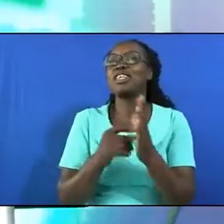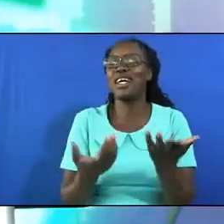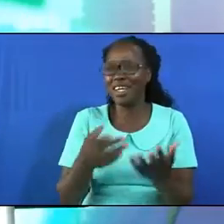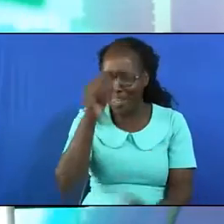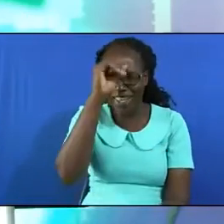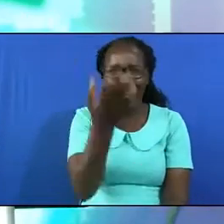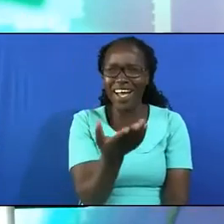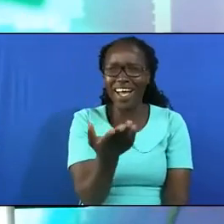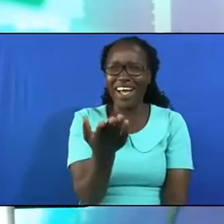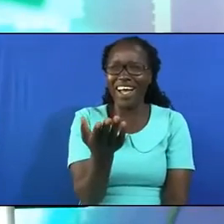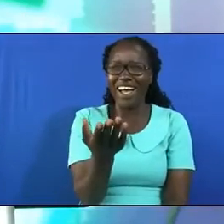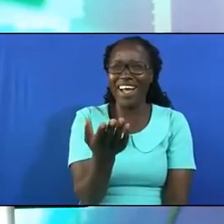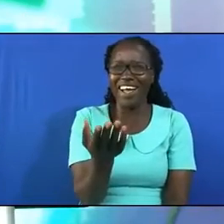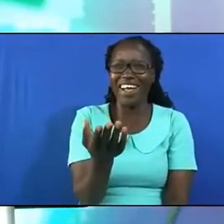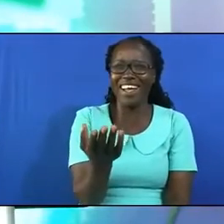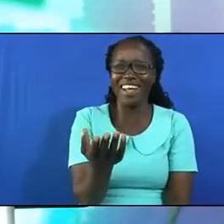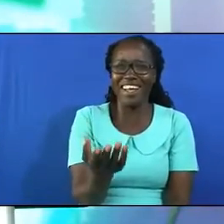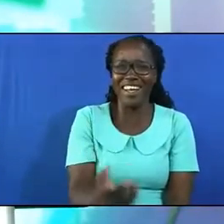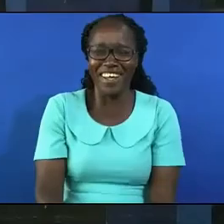fool?